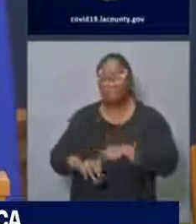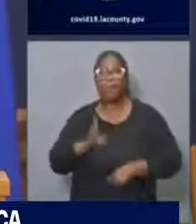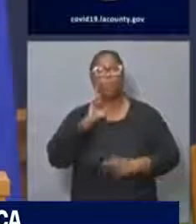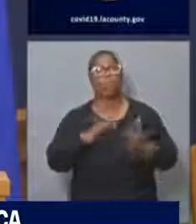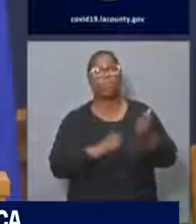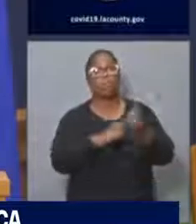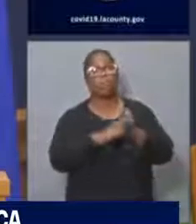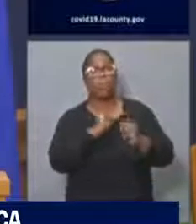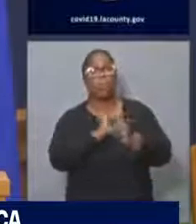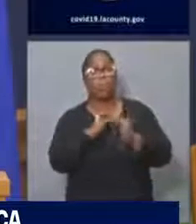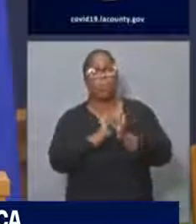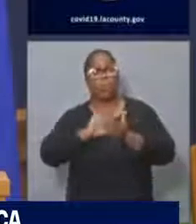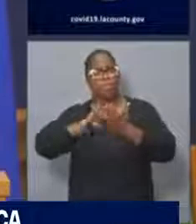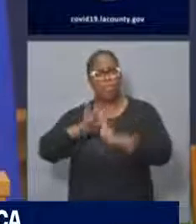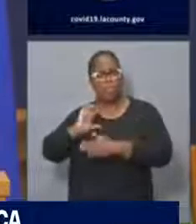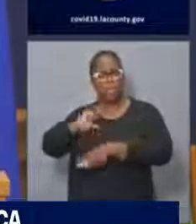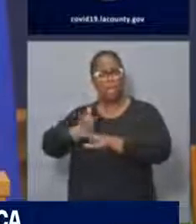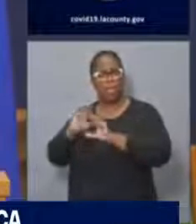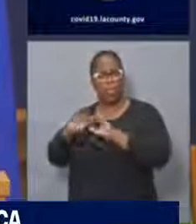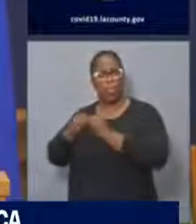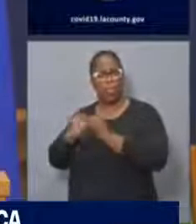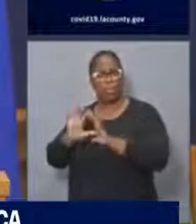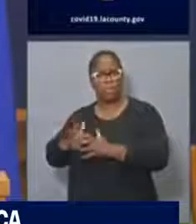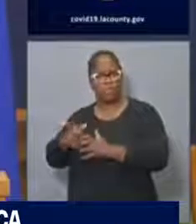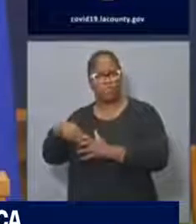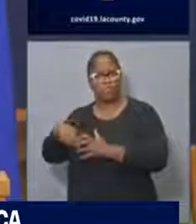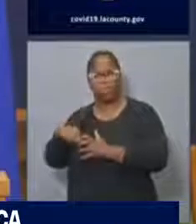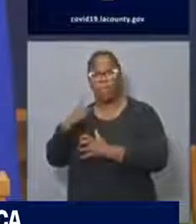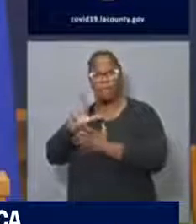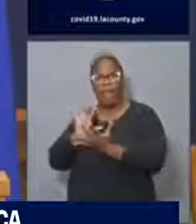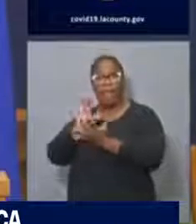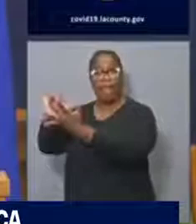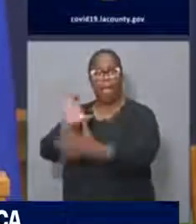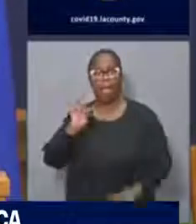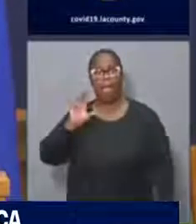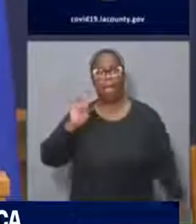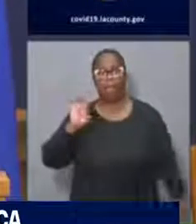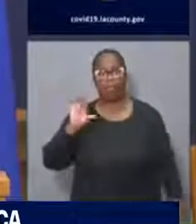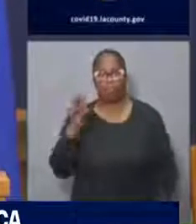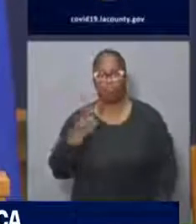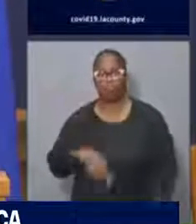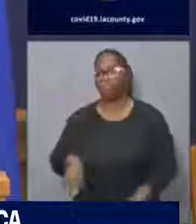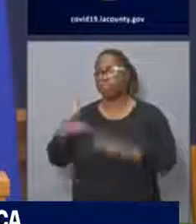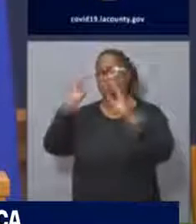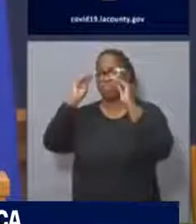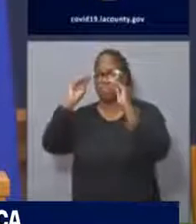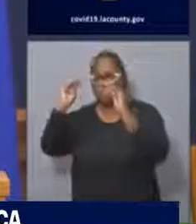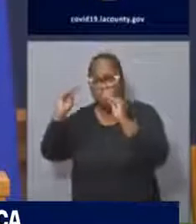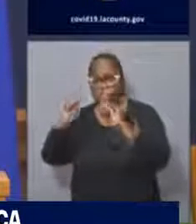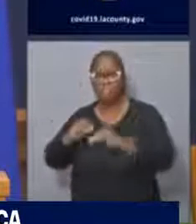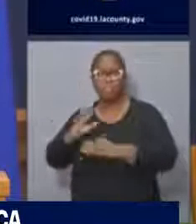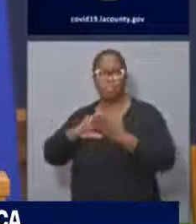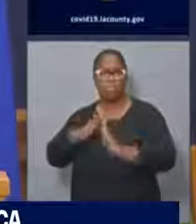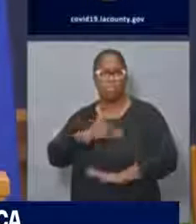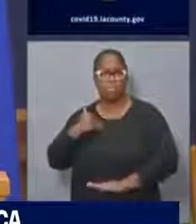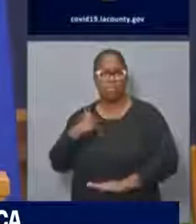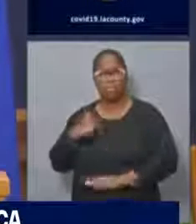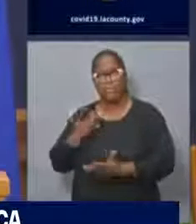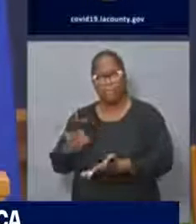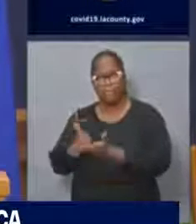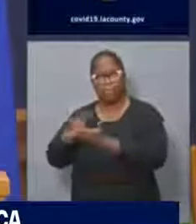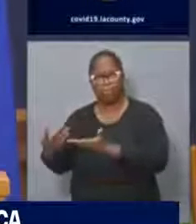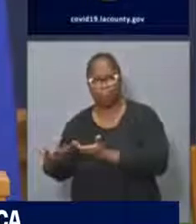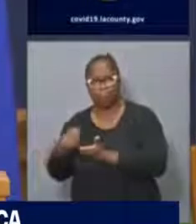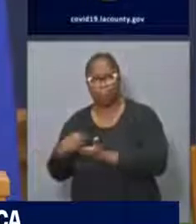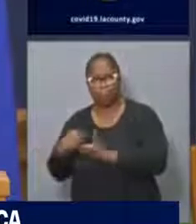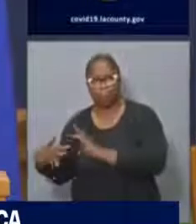work with community-based organizations to perform outreach, provide information, education to community members, engage them and link